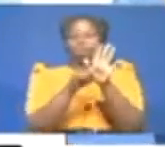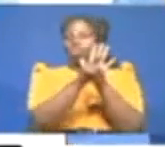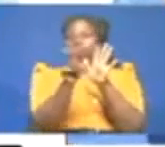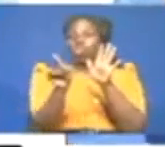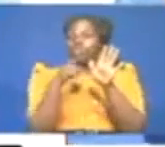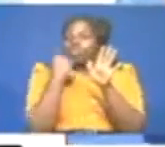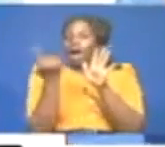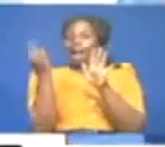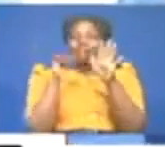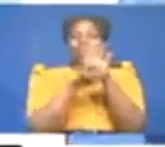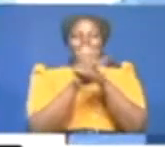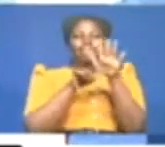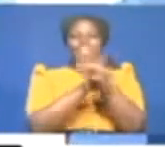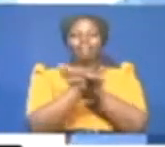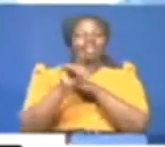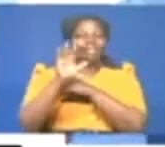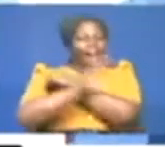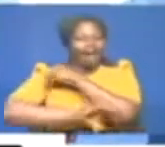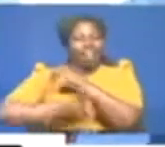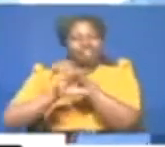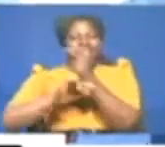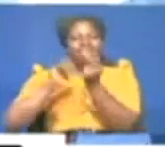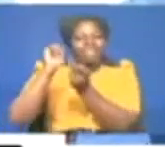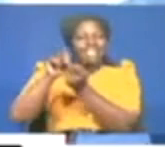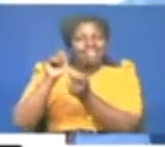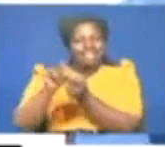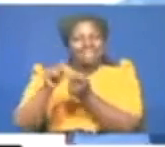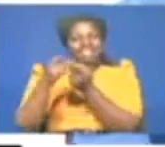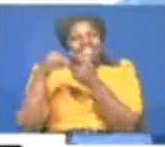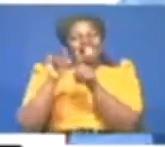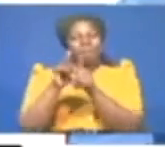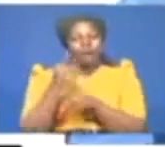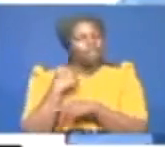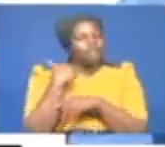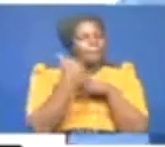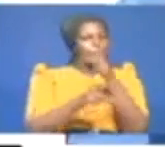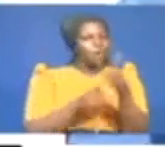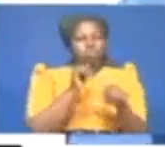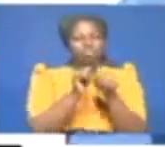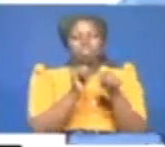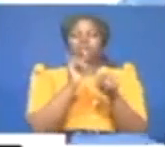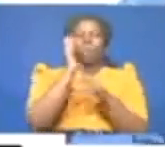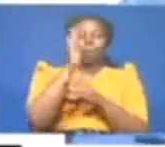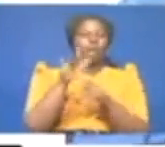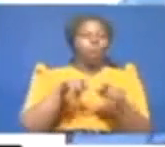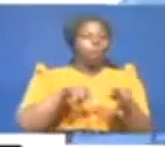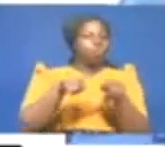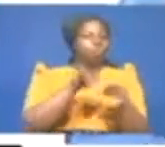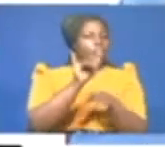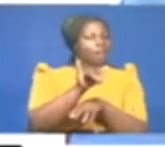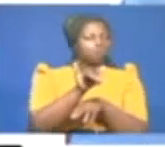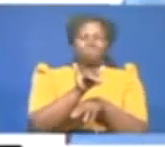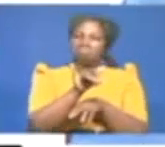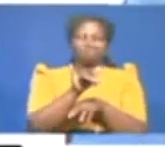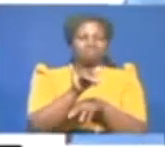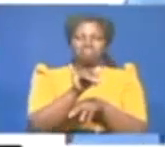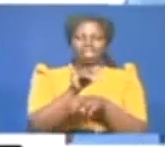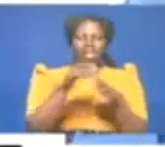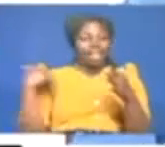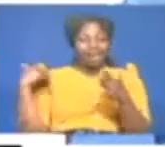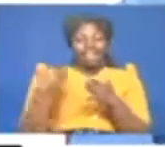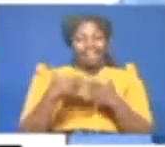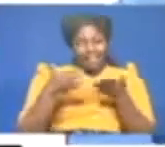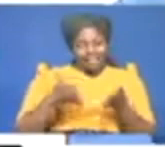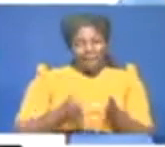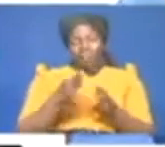actually getting tested, and there is a process that is taking to contain that. So as of now, we will say the borders are